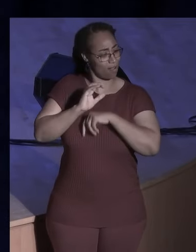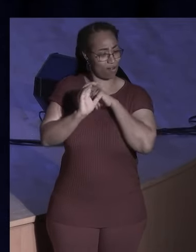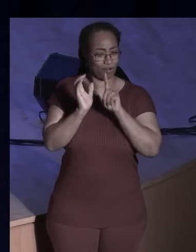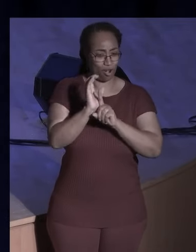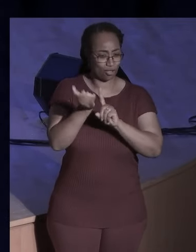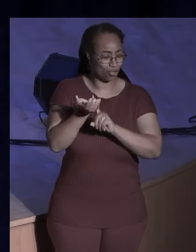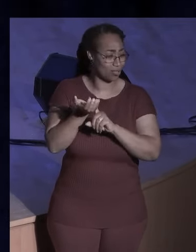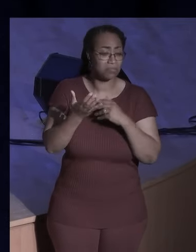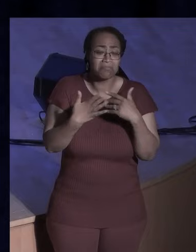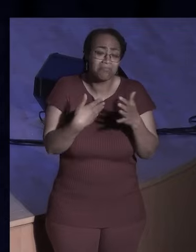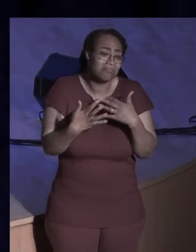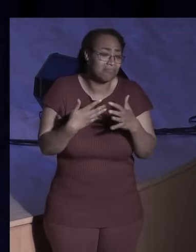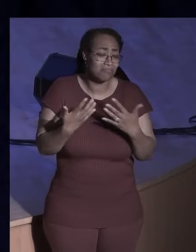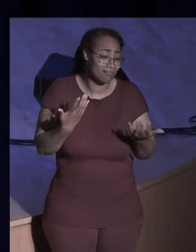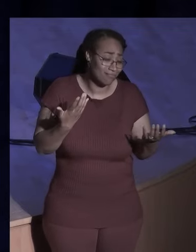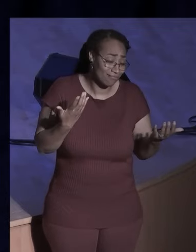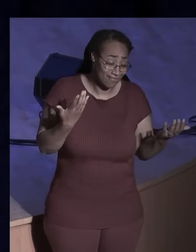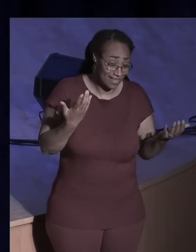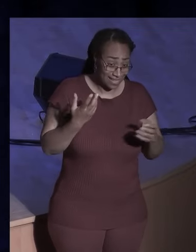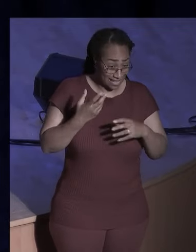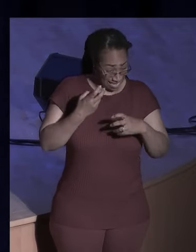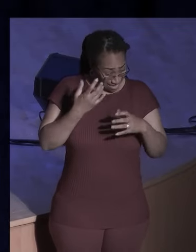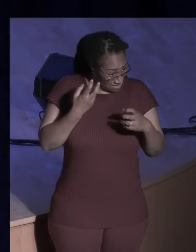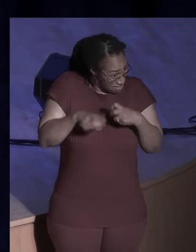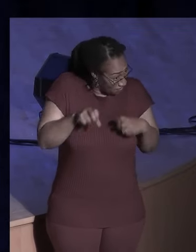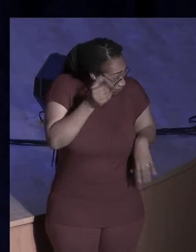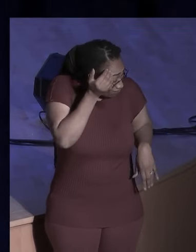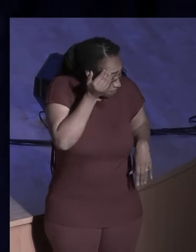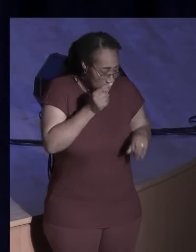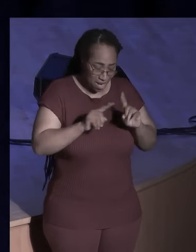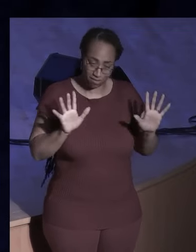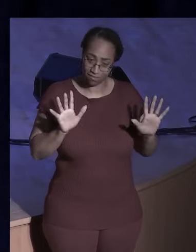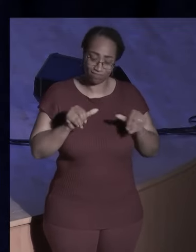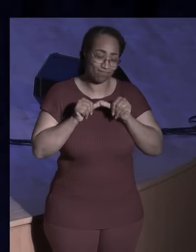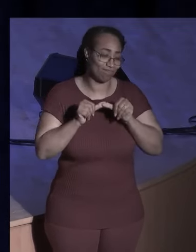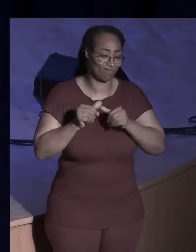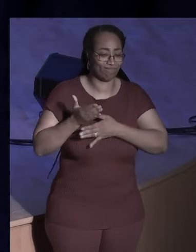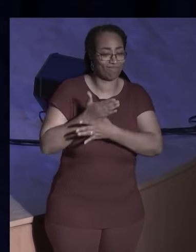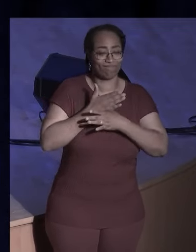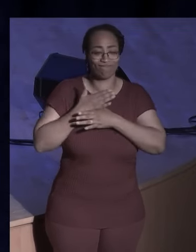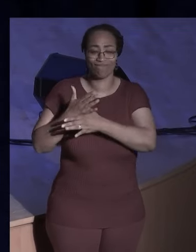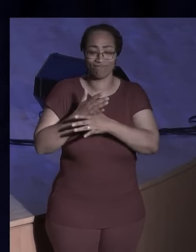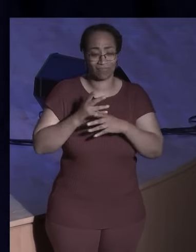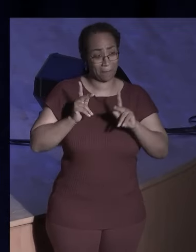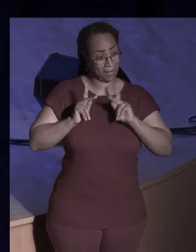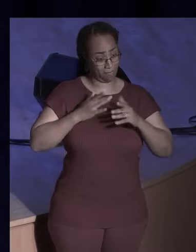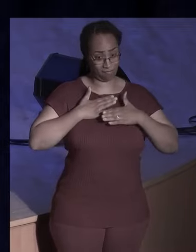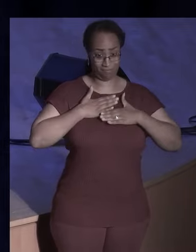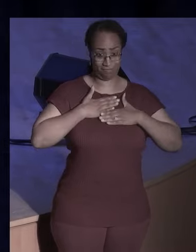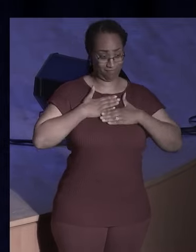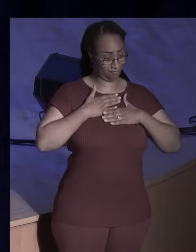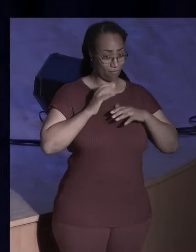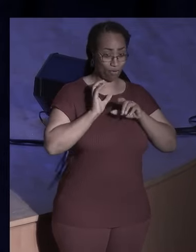mission at top of mind. Many of them are within the National Park Service under the leadership of Director Chuck Sams, who I